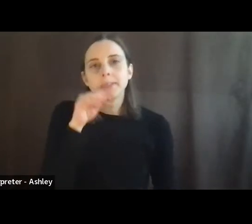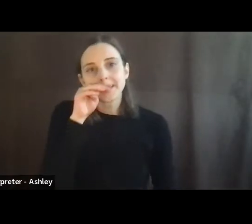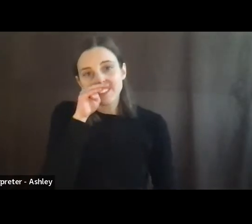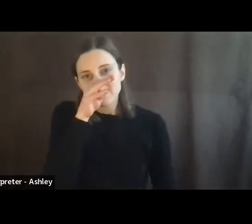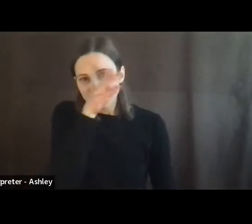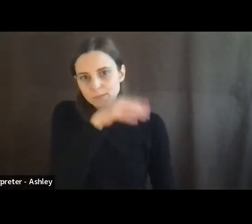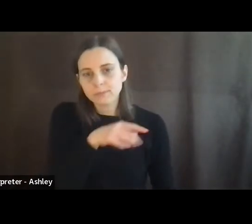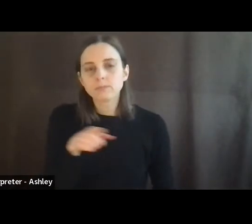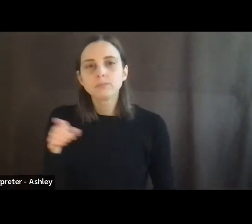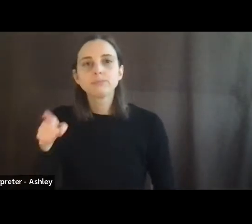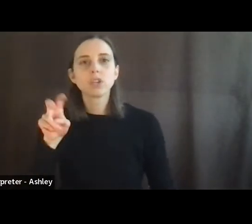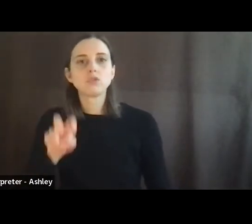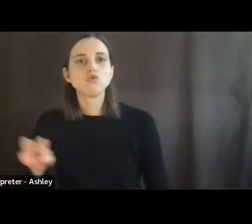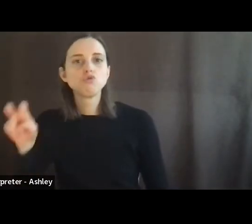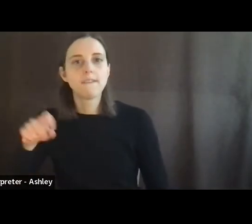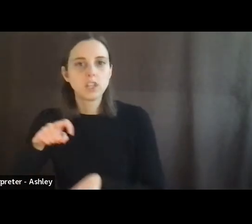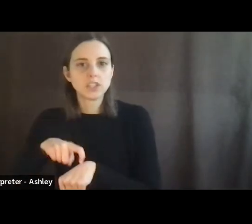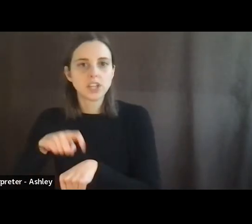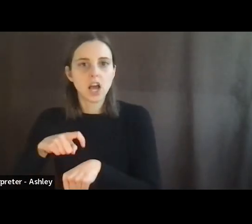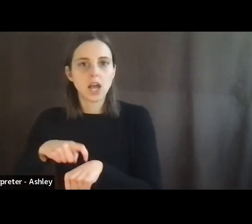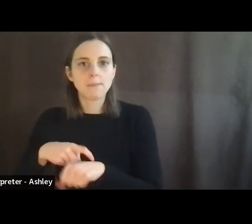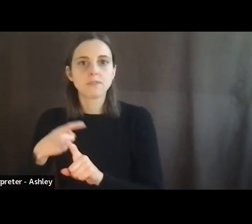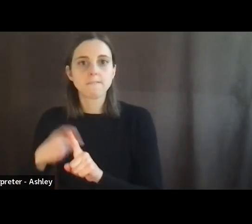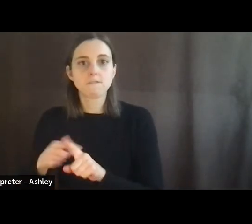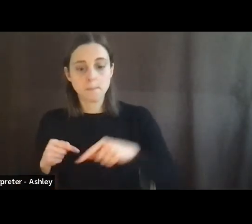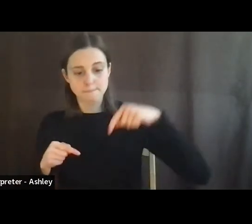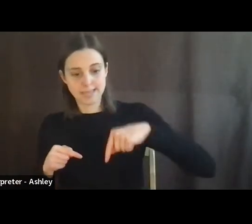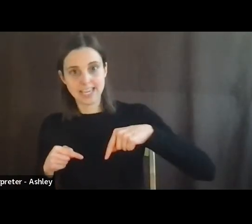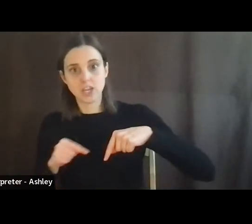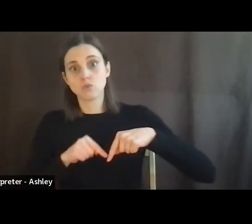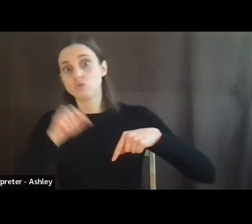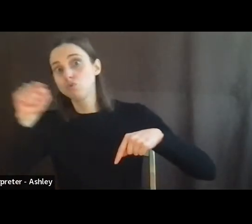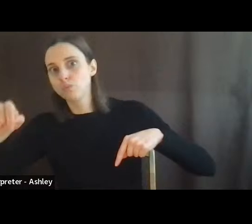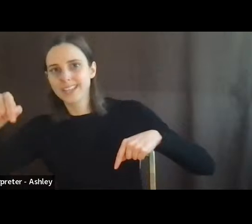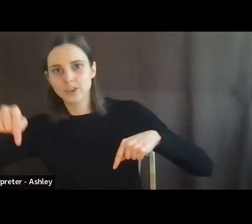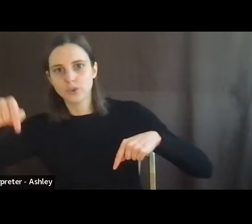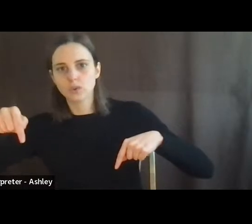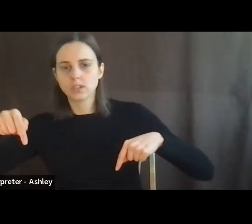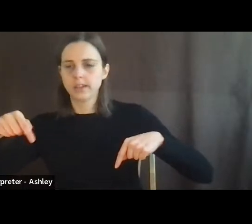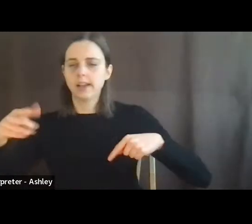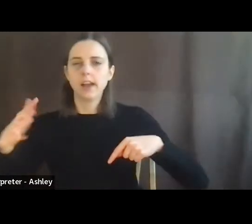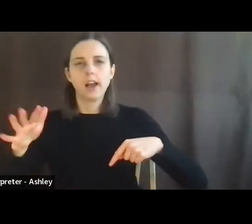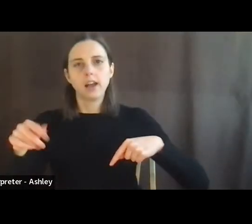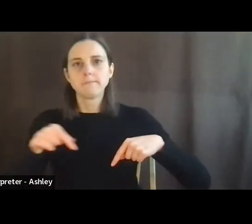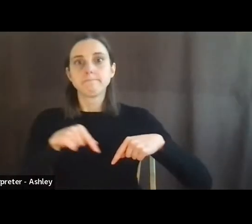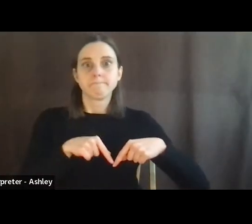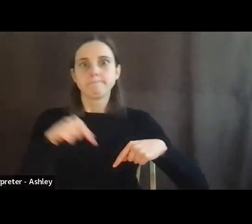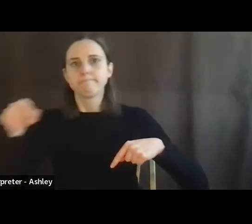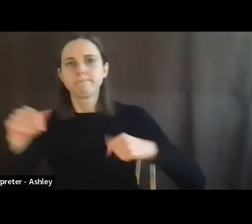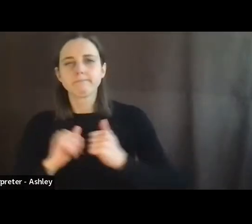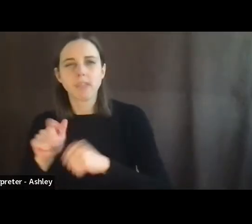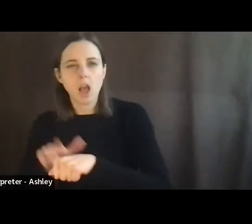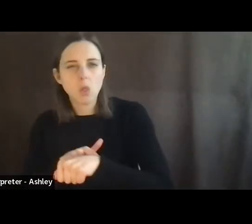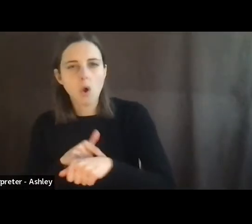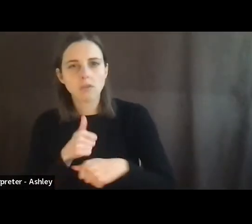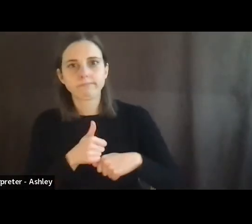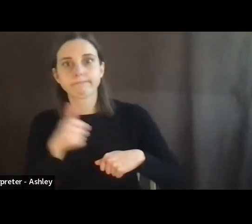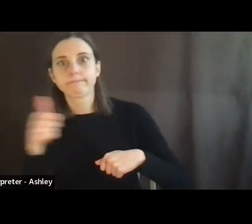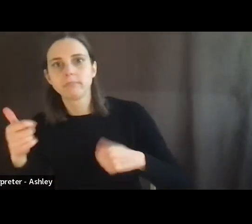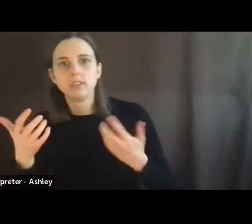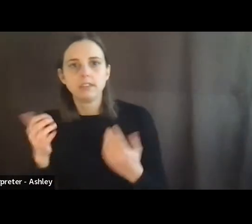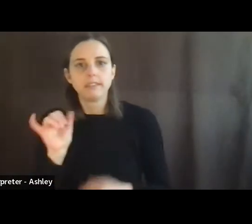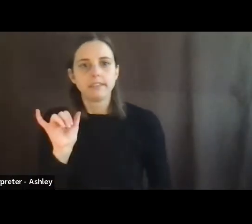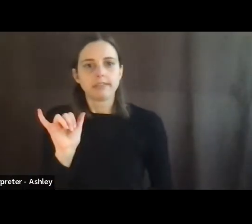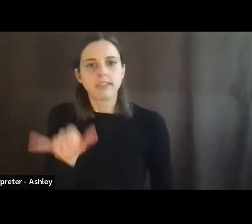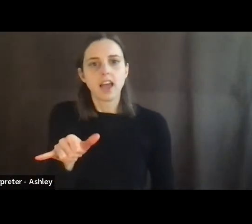but travel time is from point A to point B. So it's slightly different, but they're both very important and will be considered for the